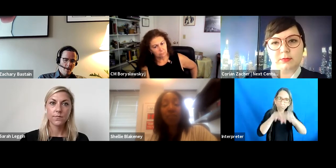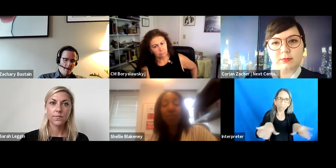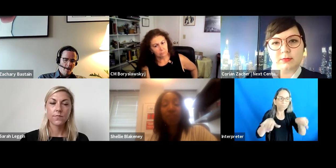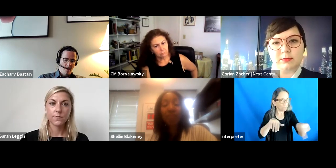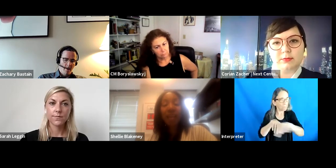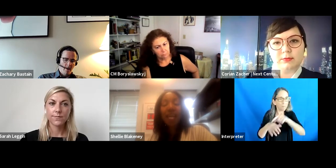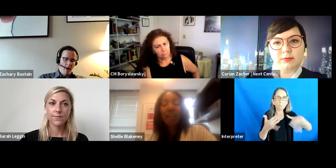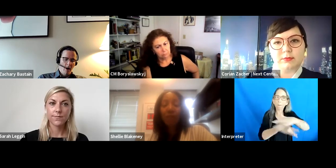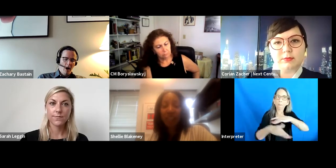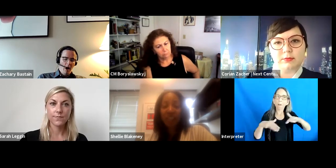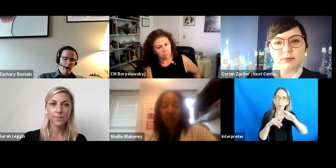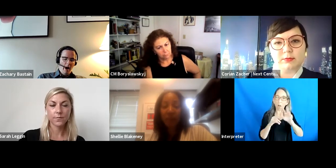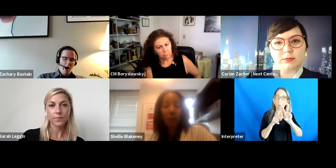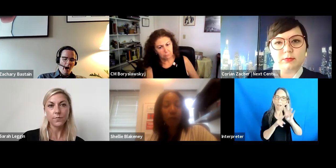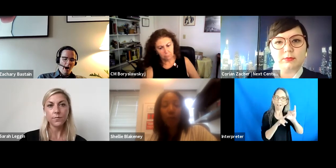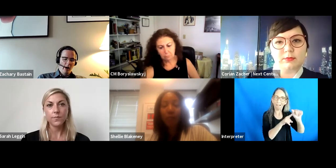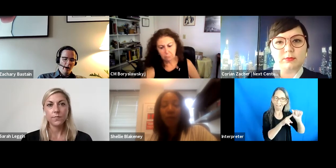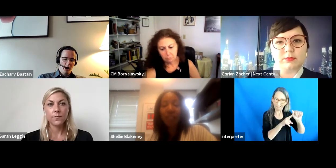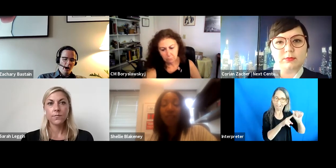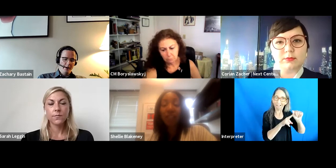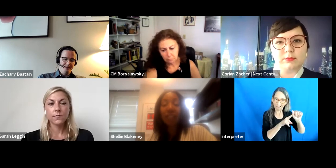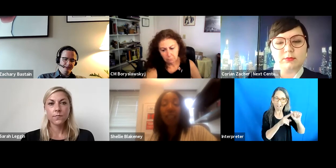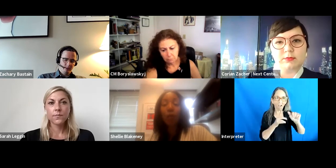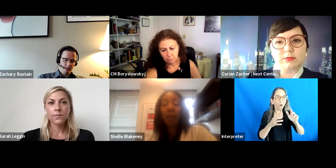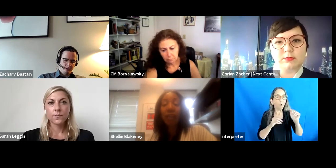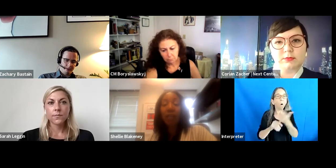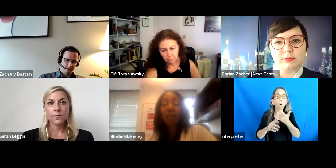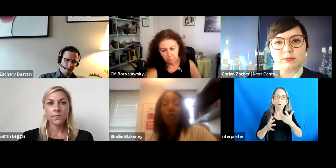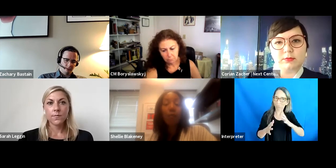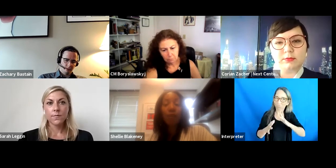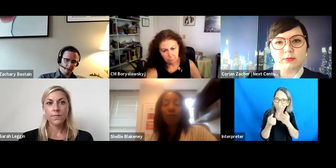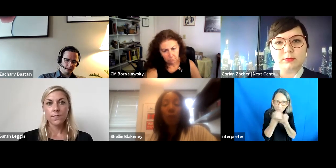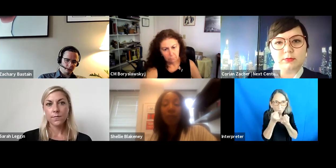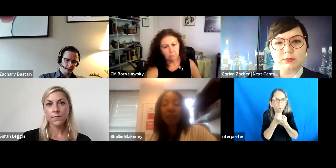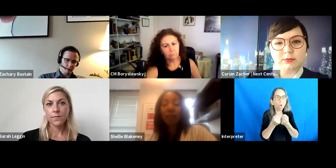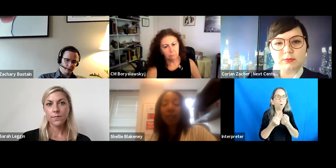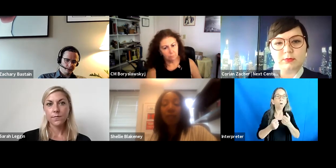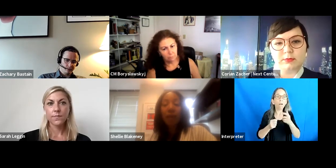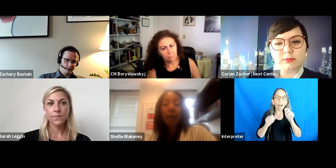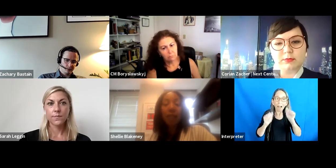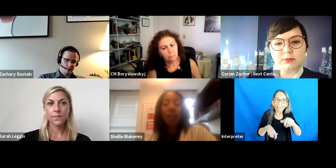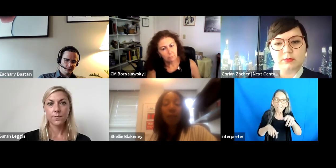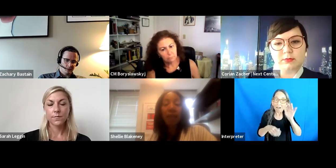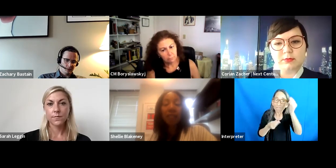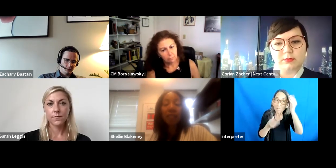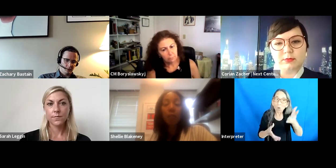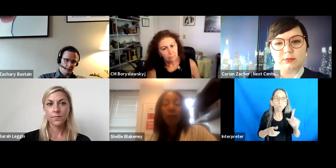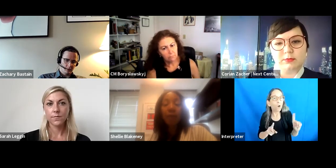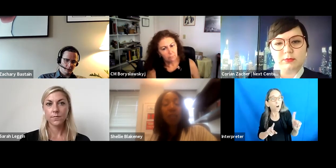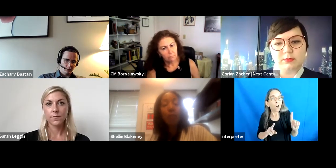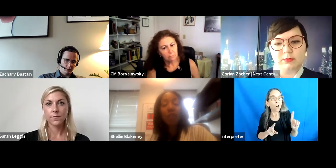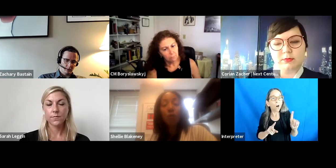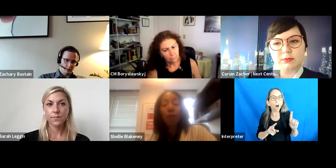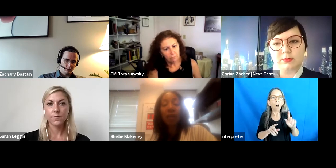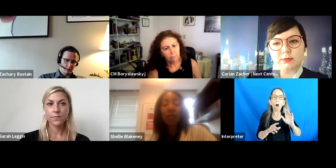service. Information about the WEA program is conveniently located on all of our websites. And in some cases, there may